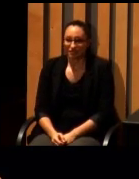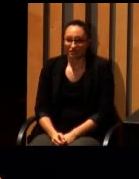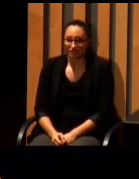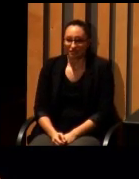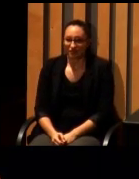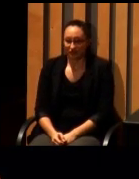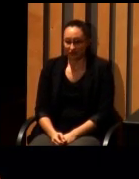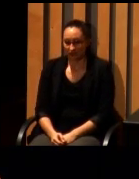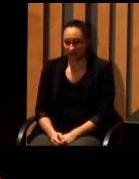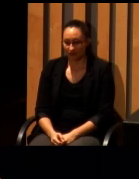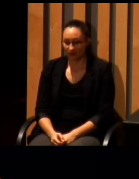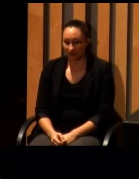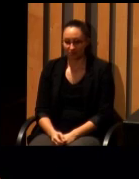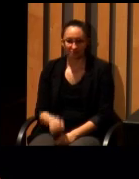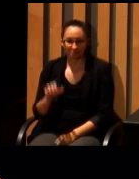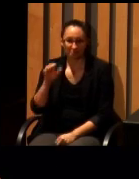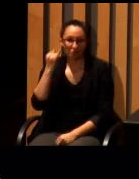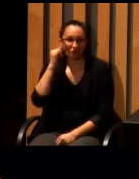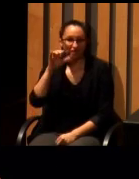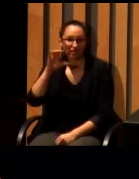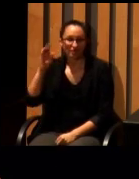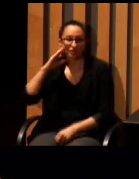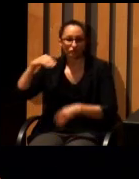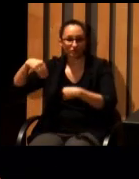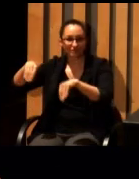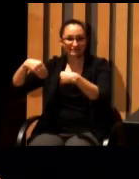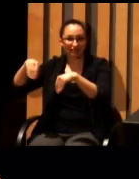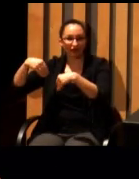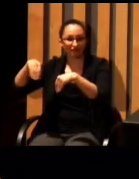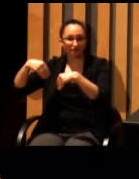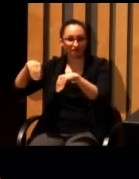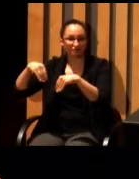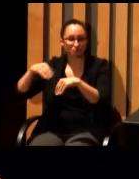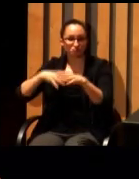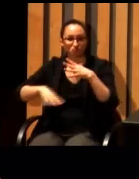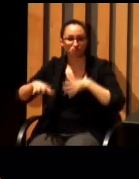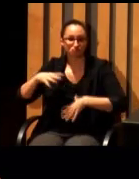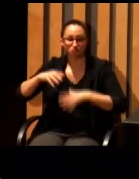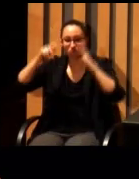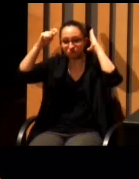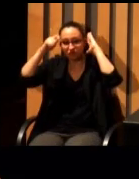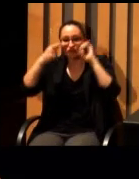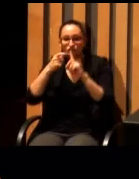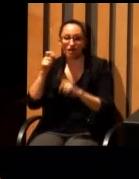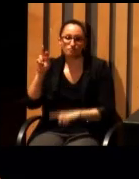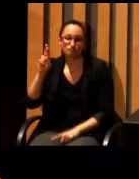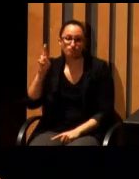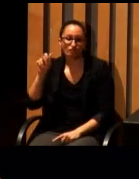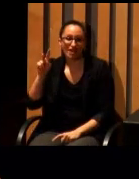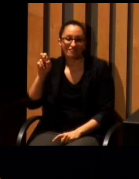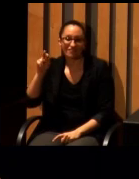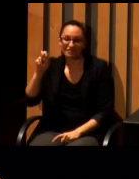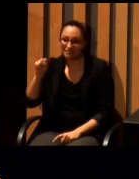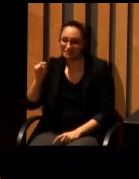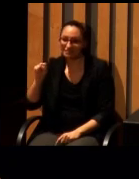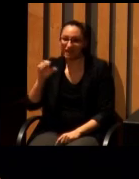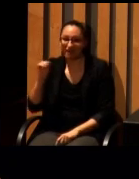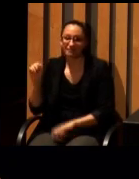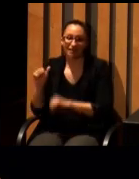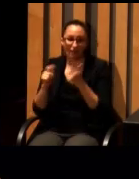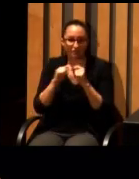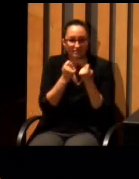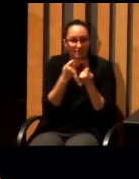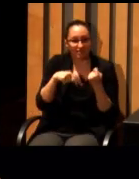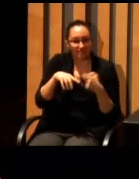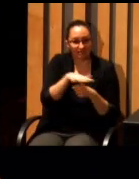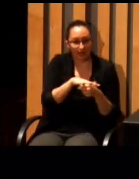sell paraphernalia of the Ravens and then the other NFL team in this area.